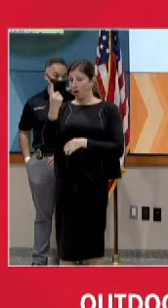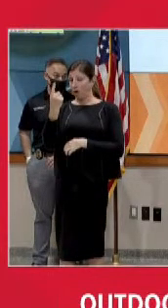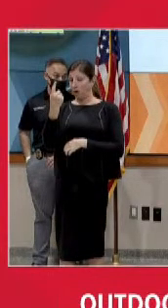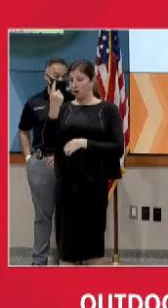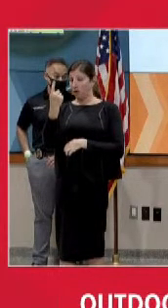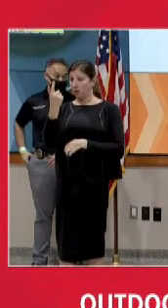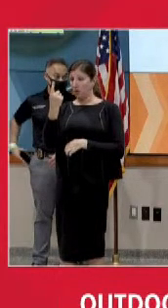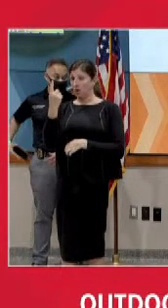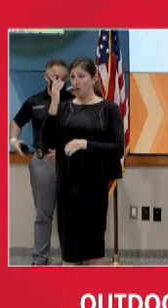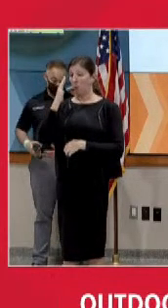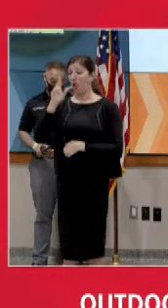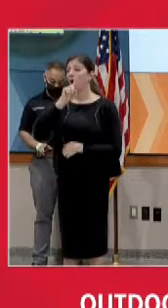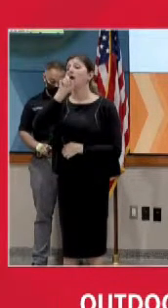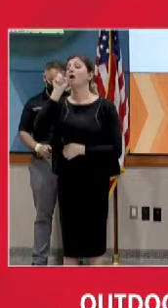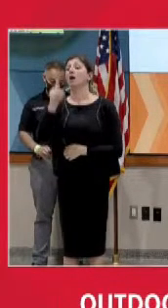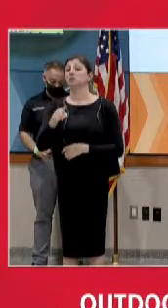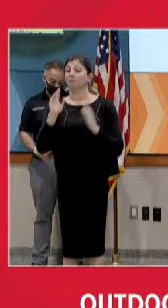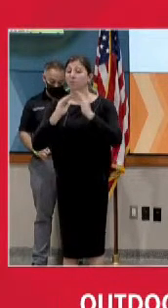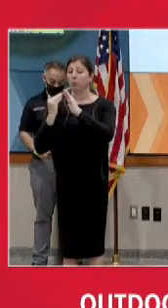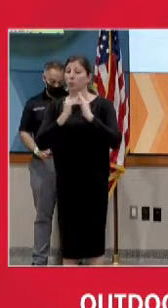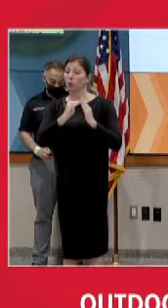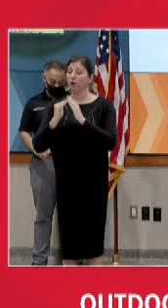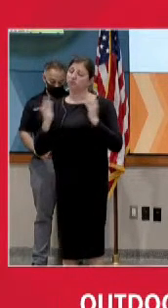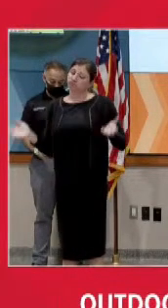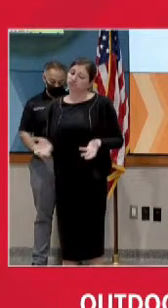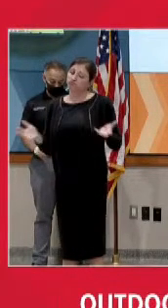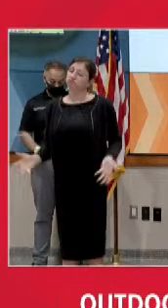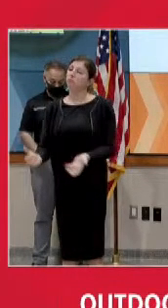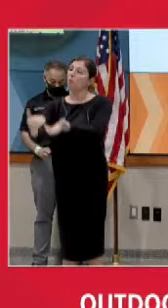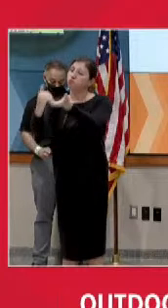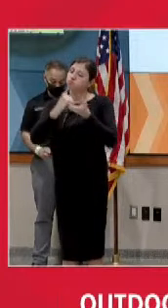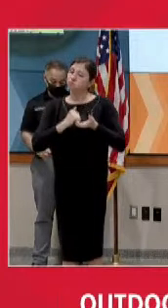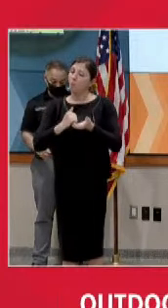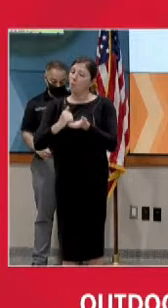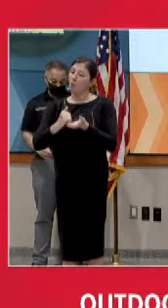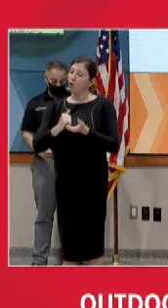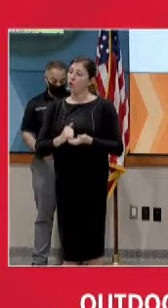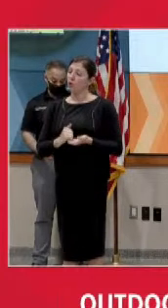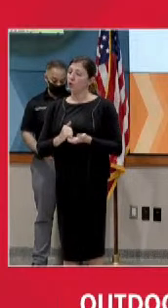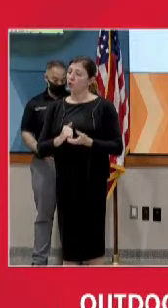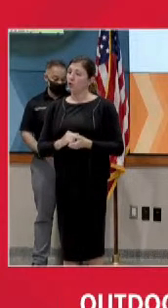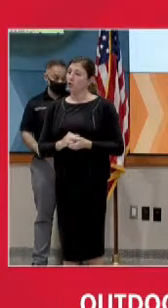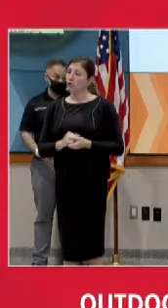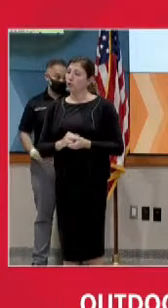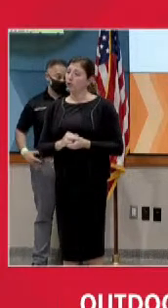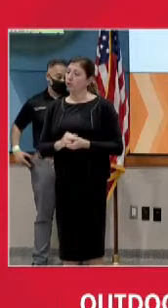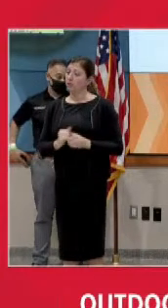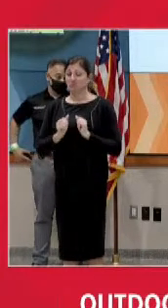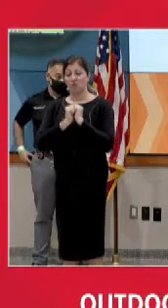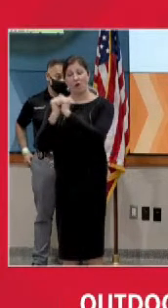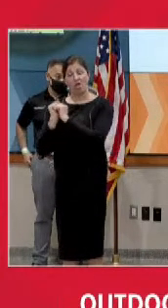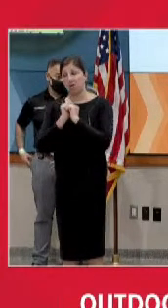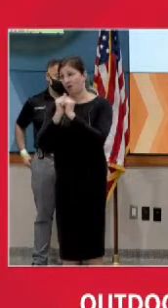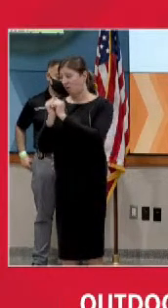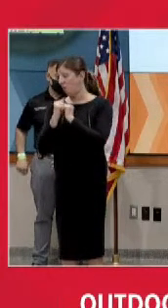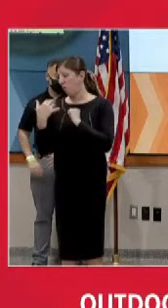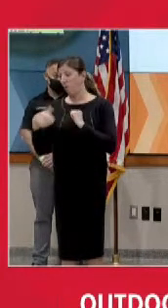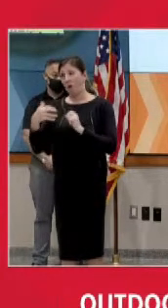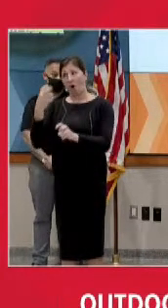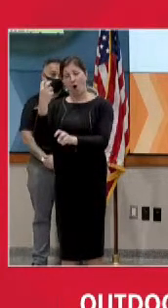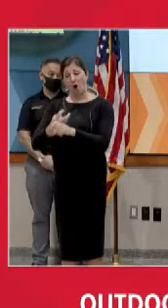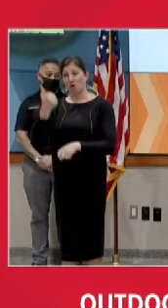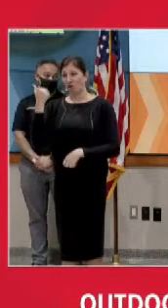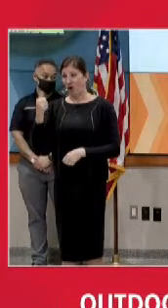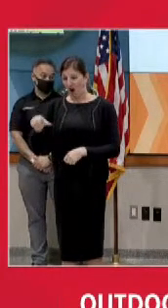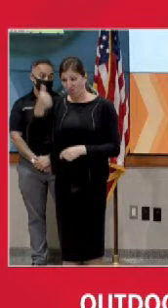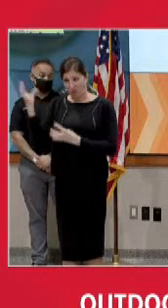This I'm asking the community, urging them to work with us and add it together. it's going to be so much harder, but we have no